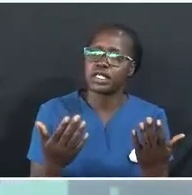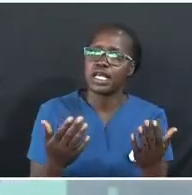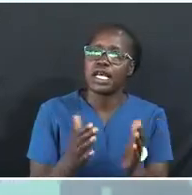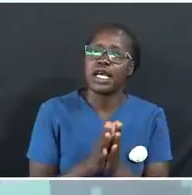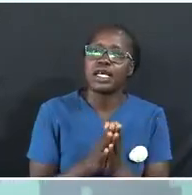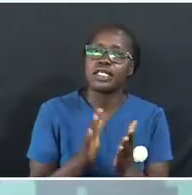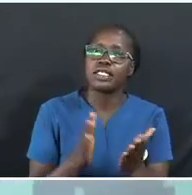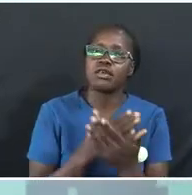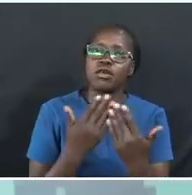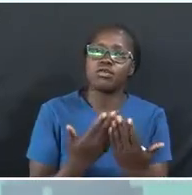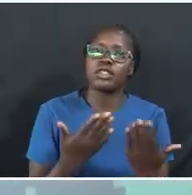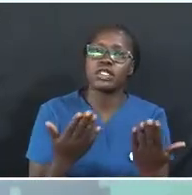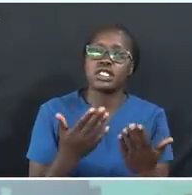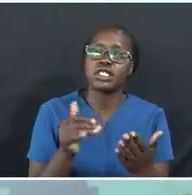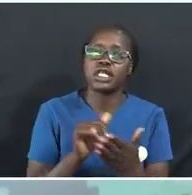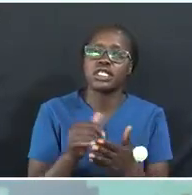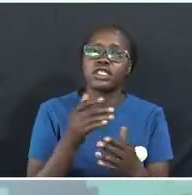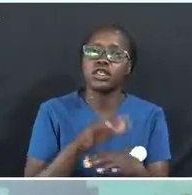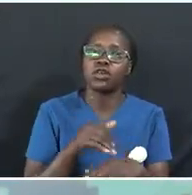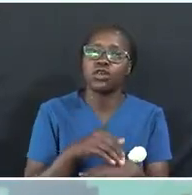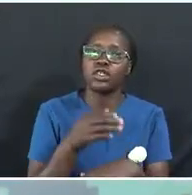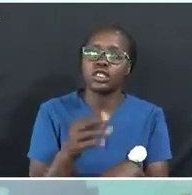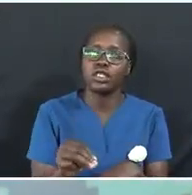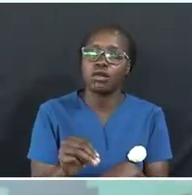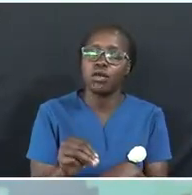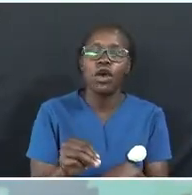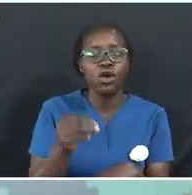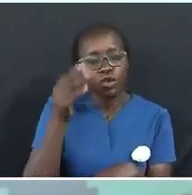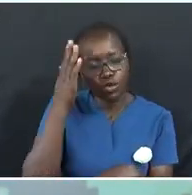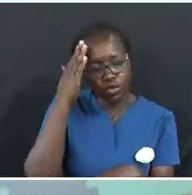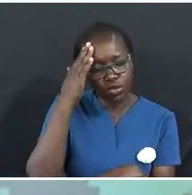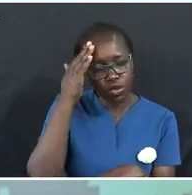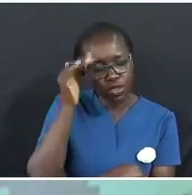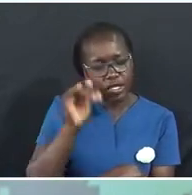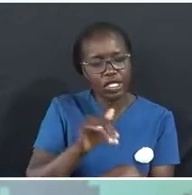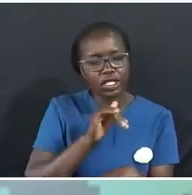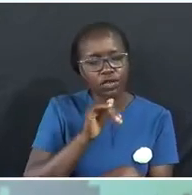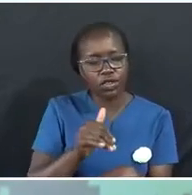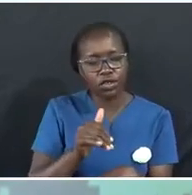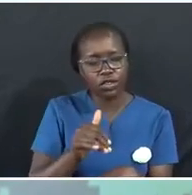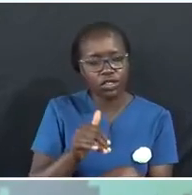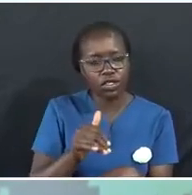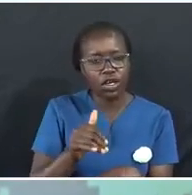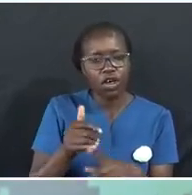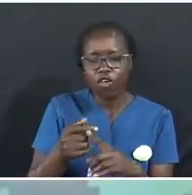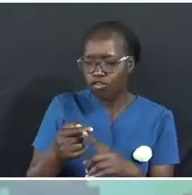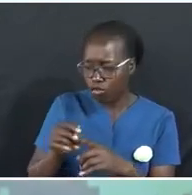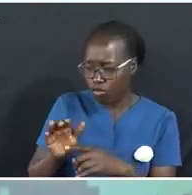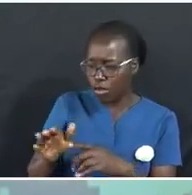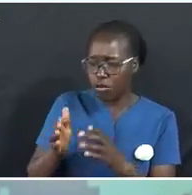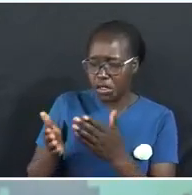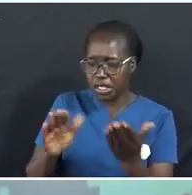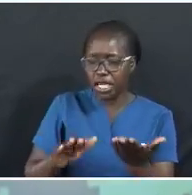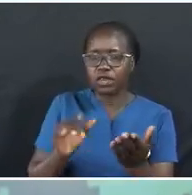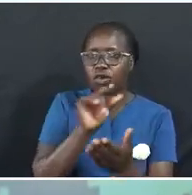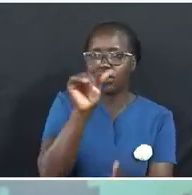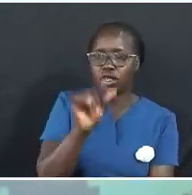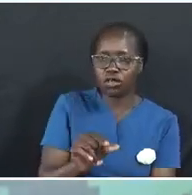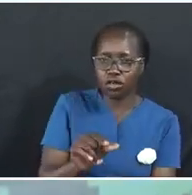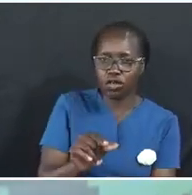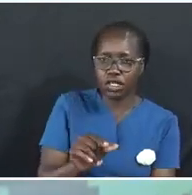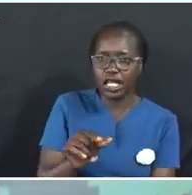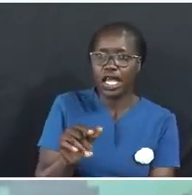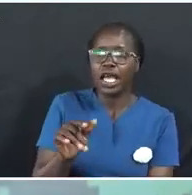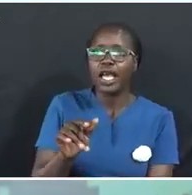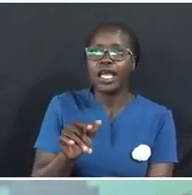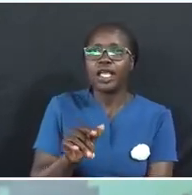some of the things that he told them, you know, they were not complete. He died on the cross. He